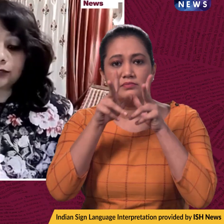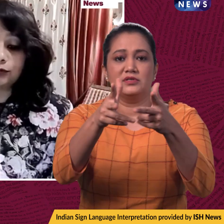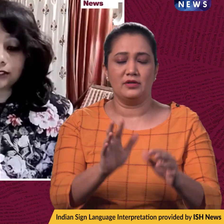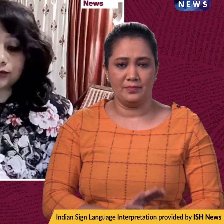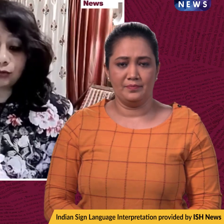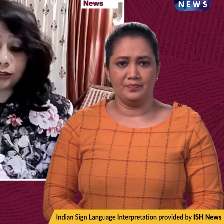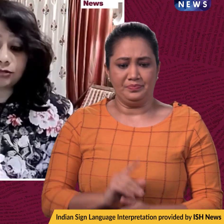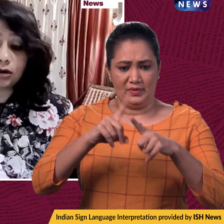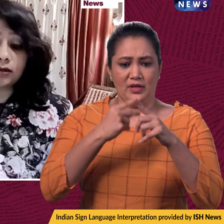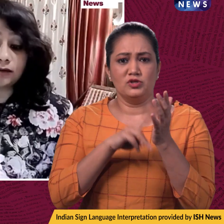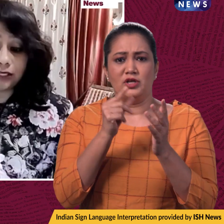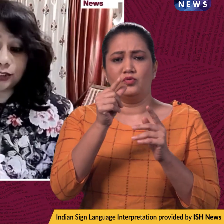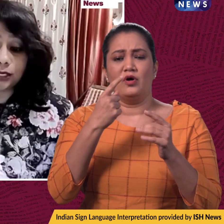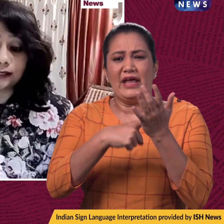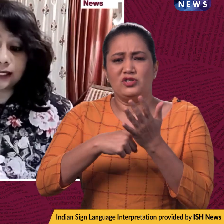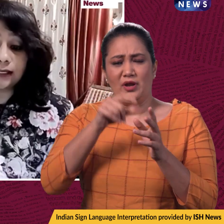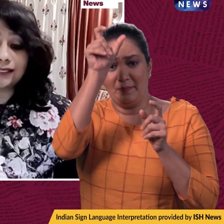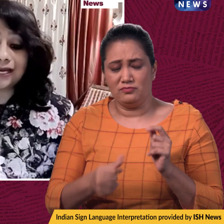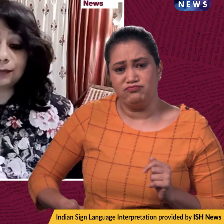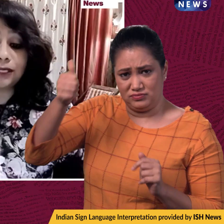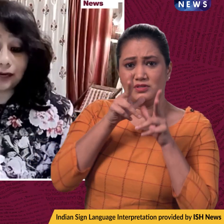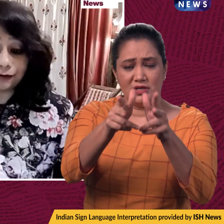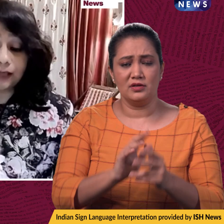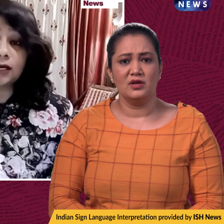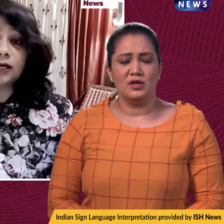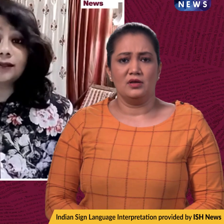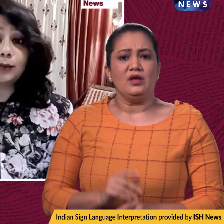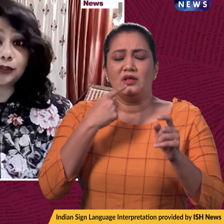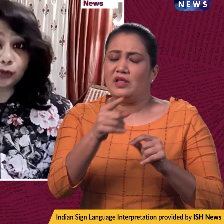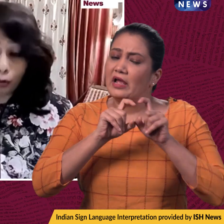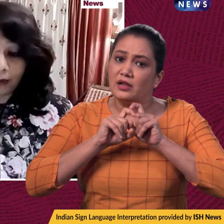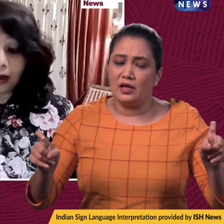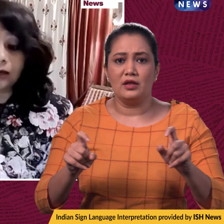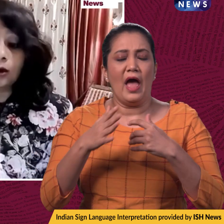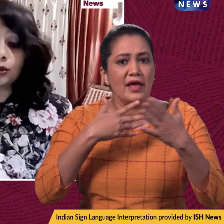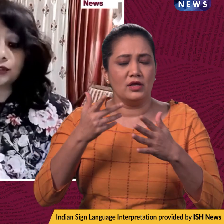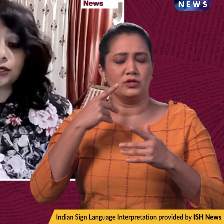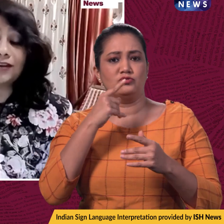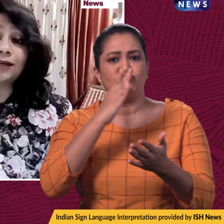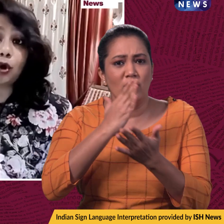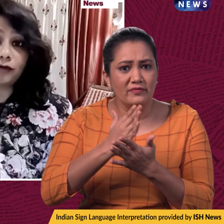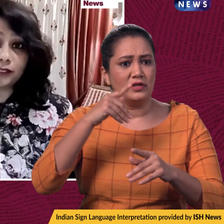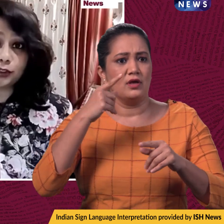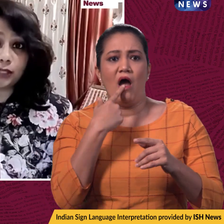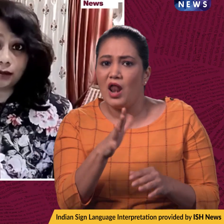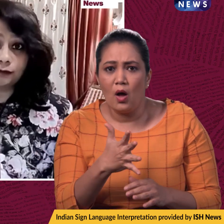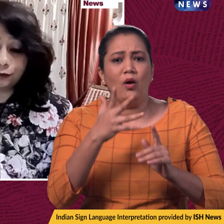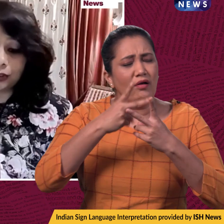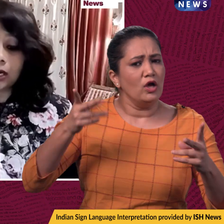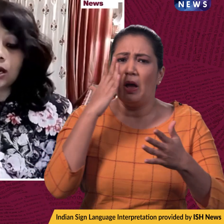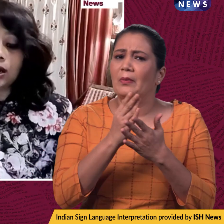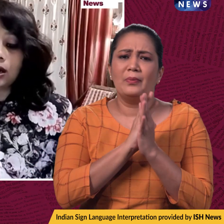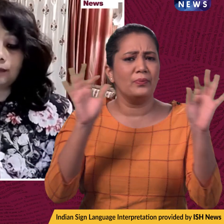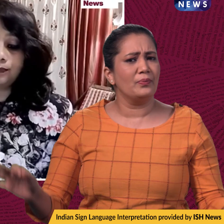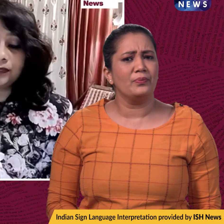Now, JNU Registrar Ravikesh has said that it had been clarified that there was no bar on serving non-vegetarian